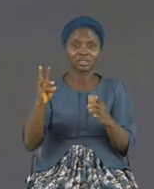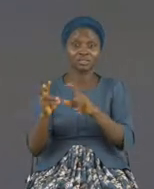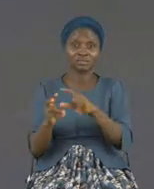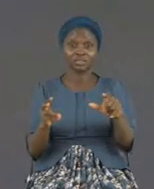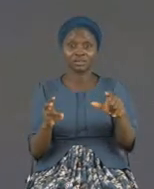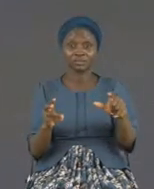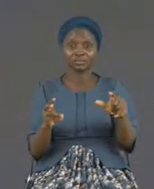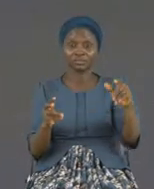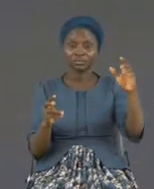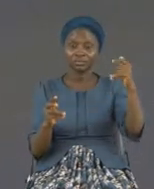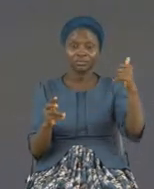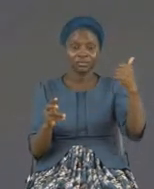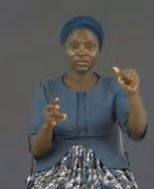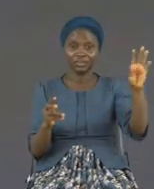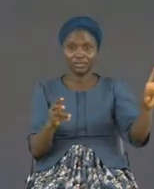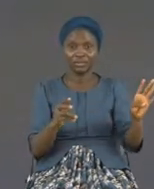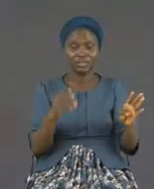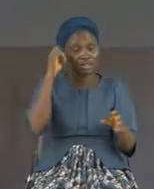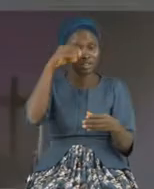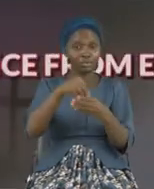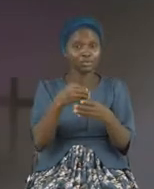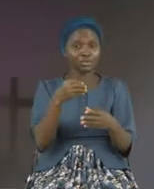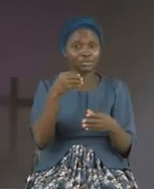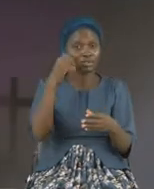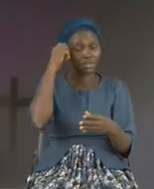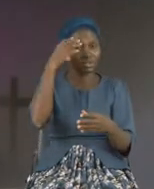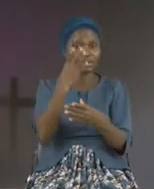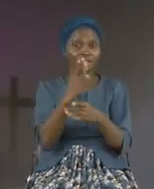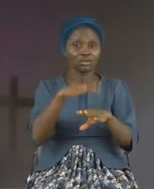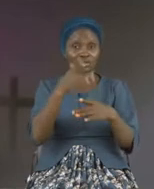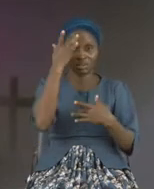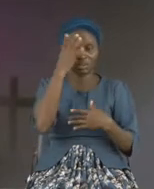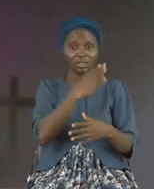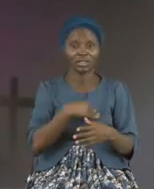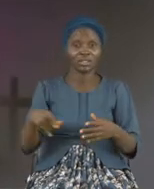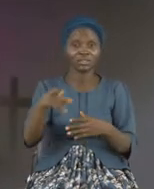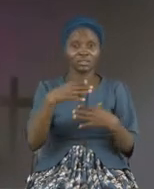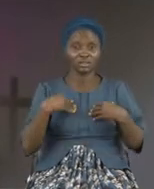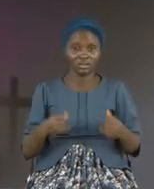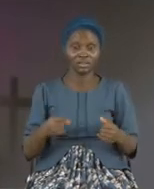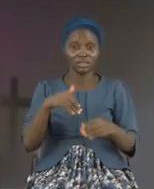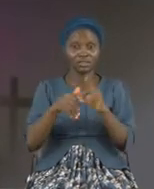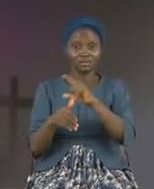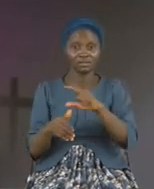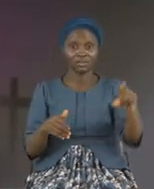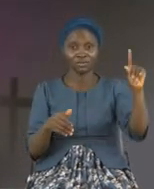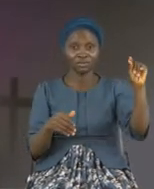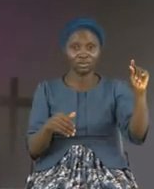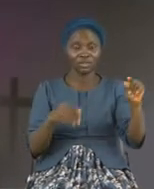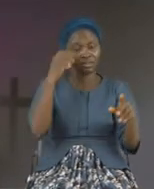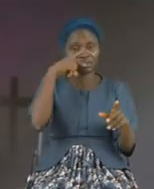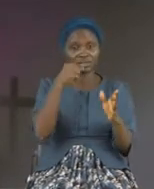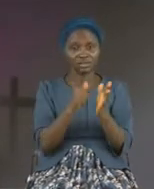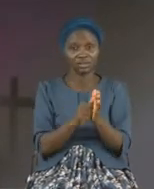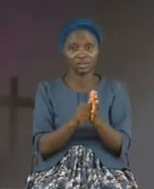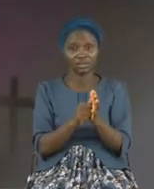the sick, and they recover. Look at verse 20. In verse 20 it says, and